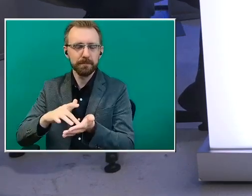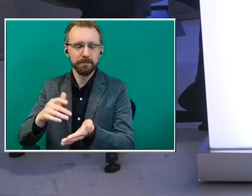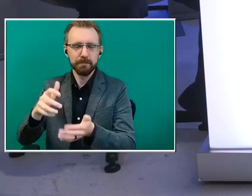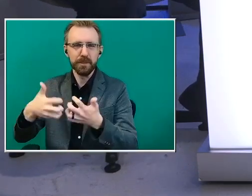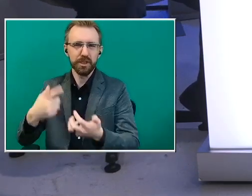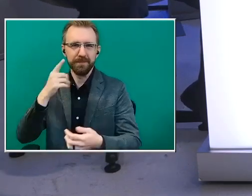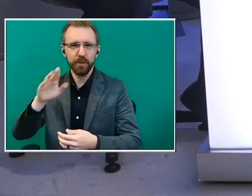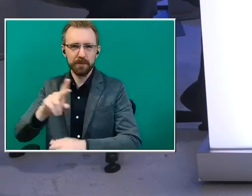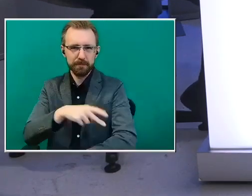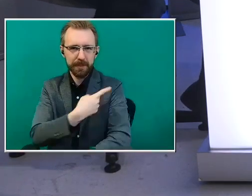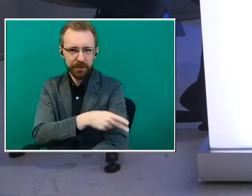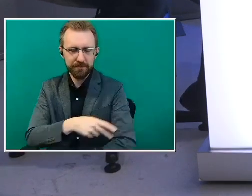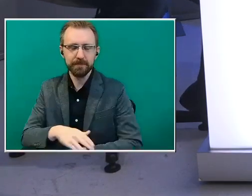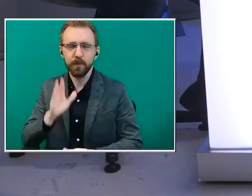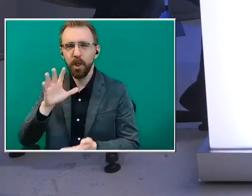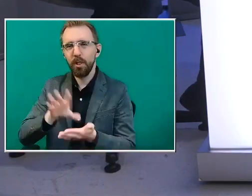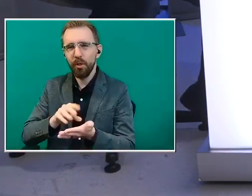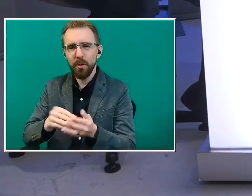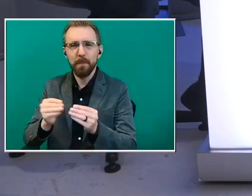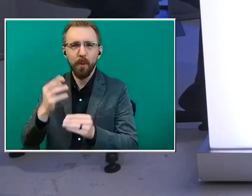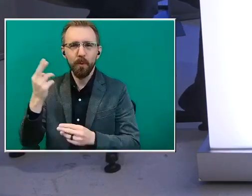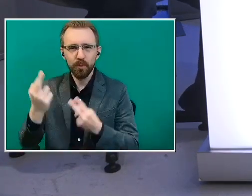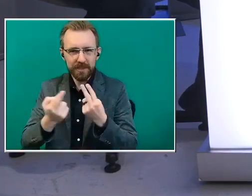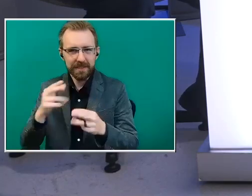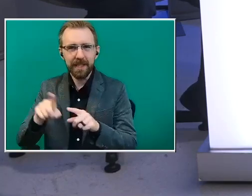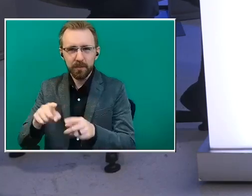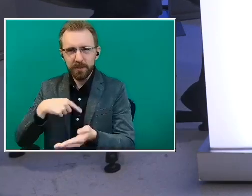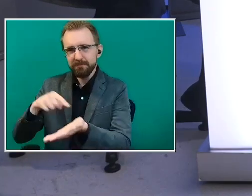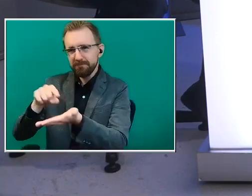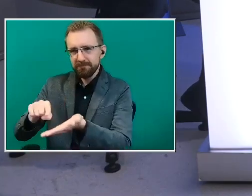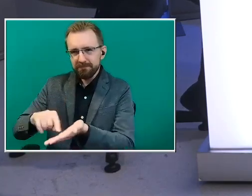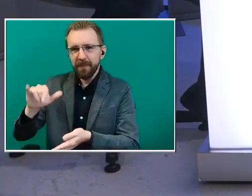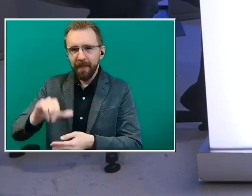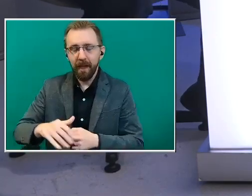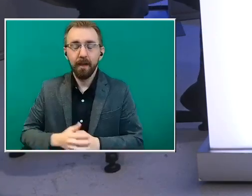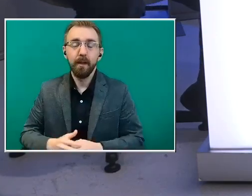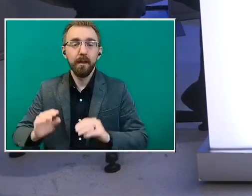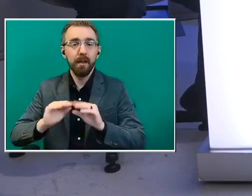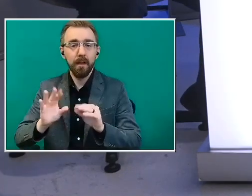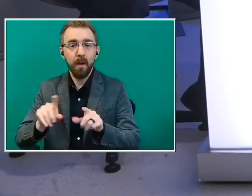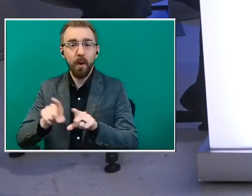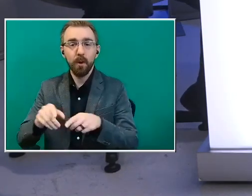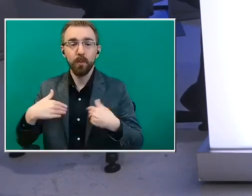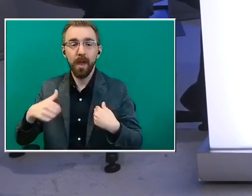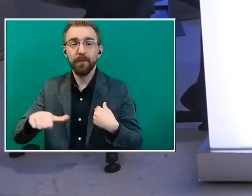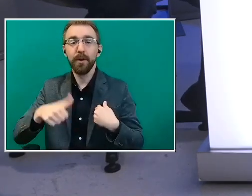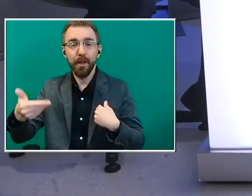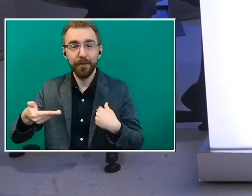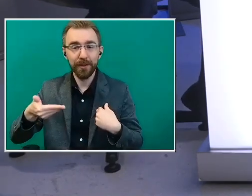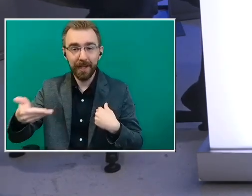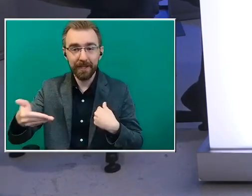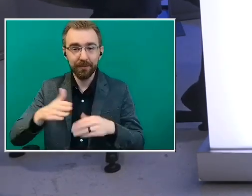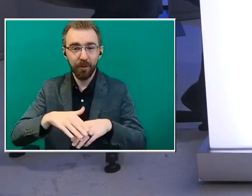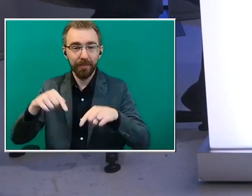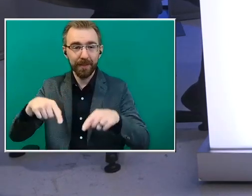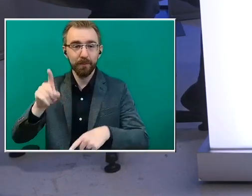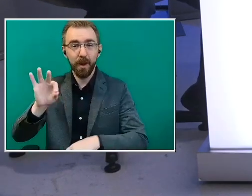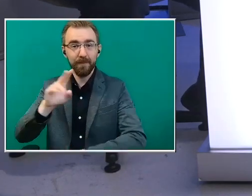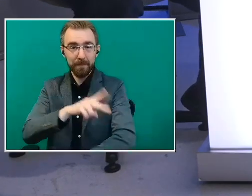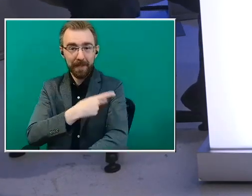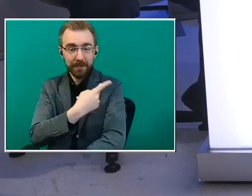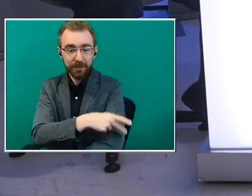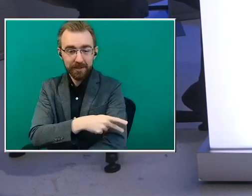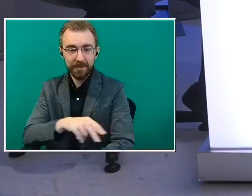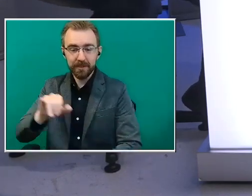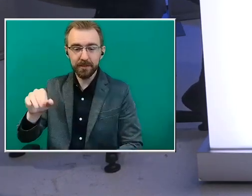we dive into that study. And just to be clear, we also have another guest on this, one of the patients, Joseph Smith.